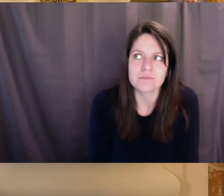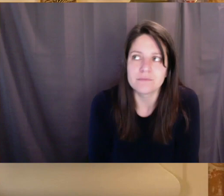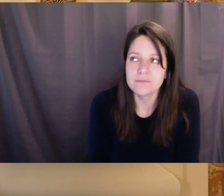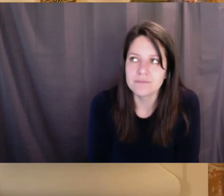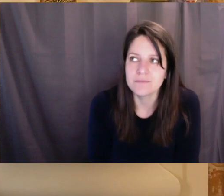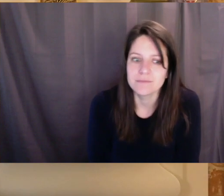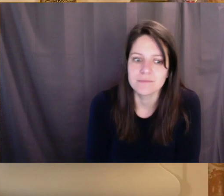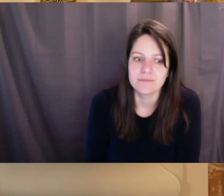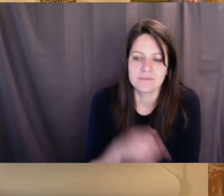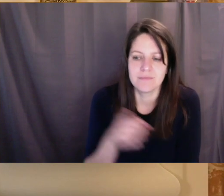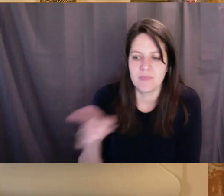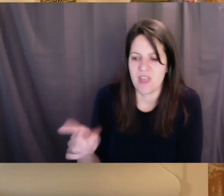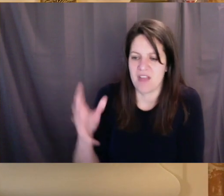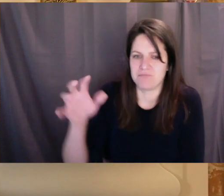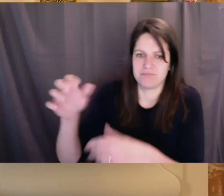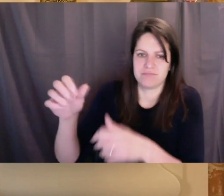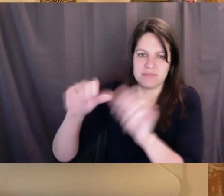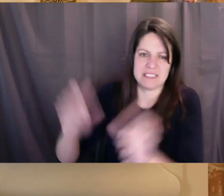uplift.